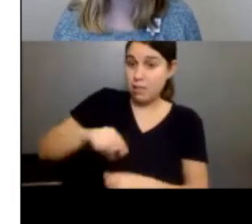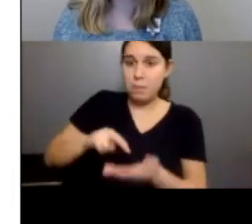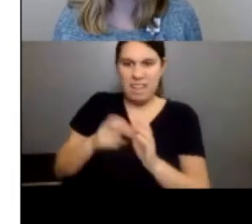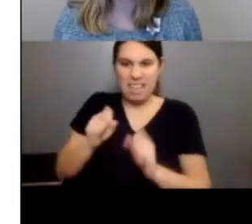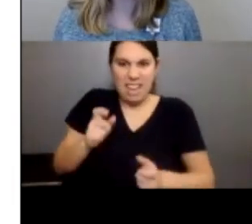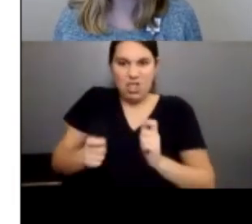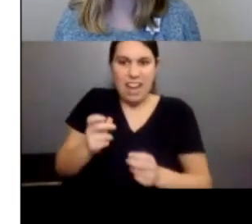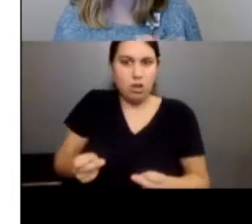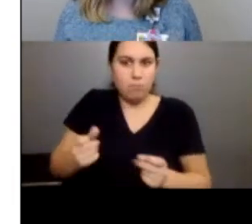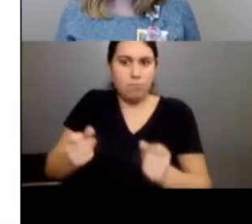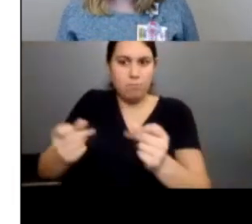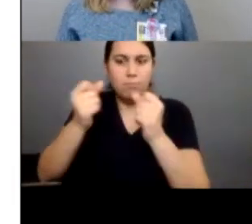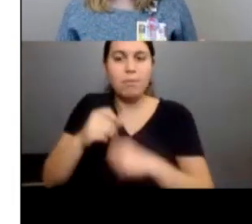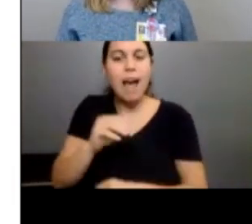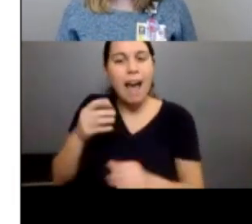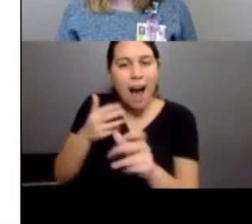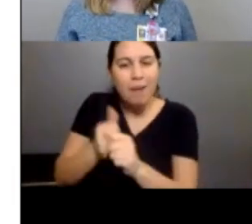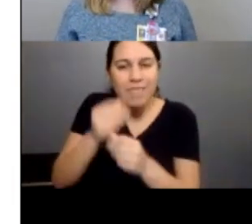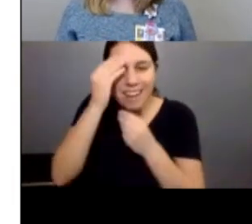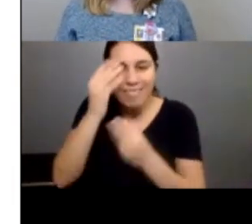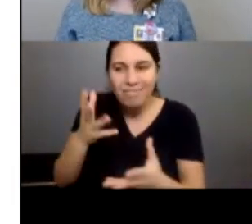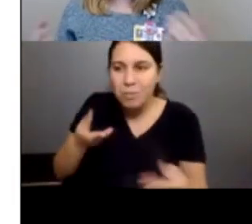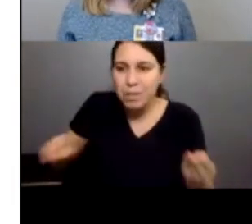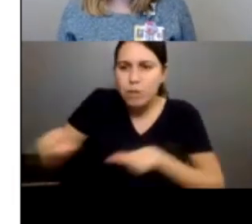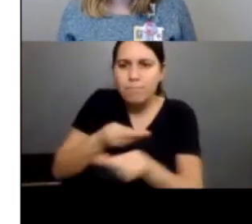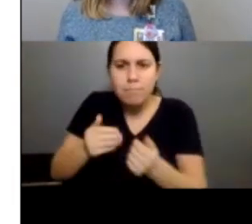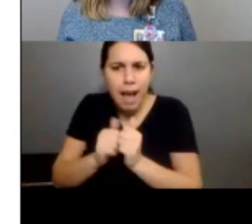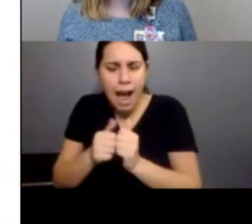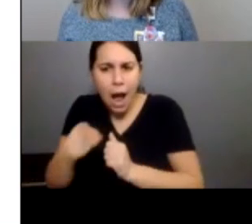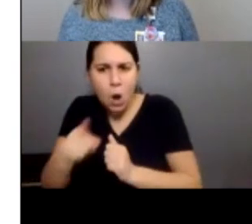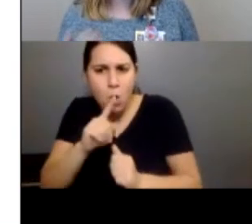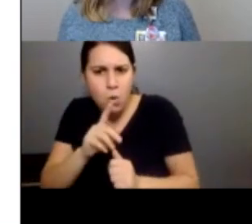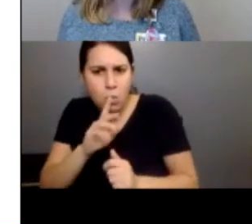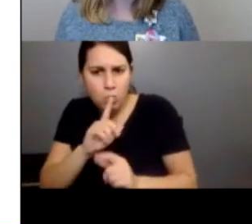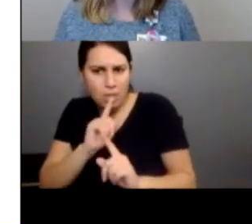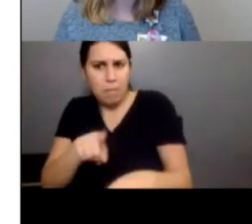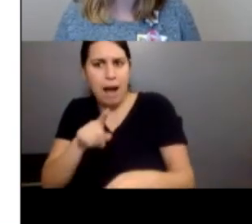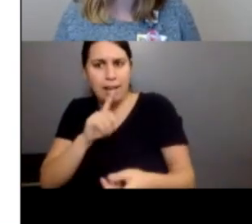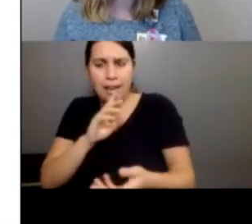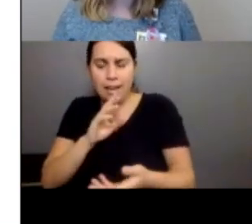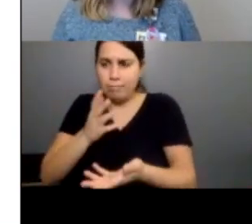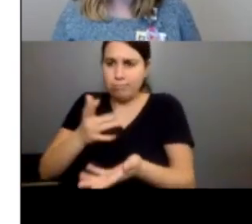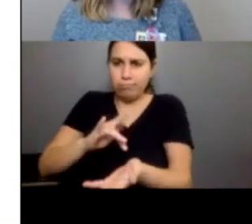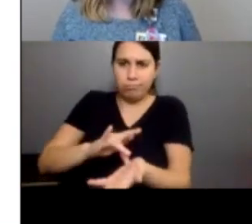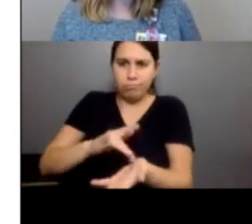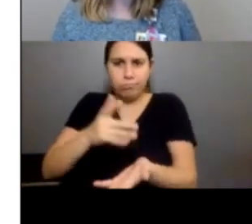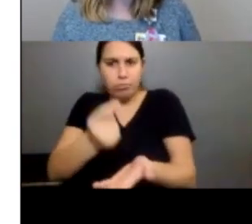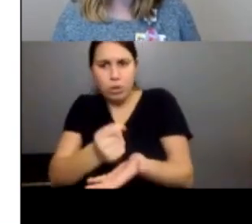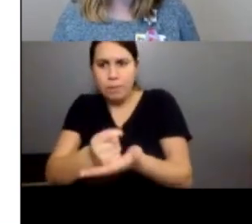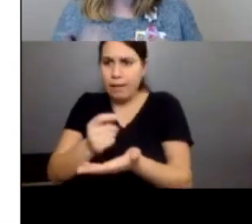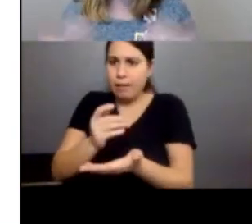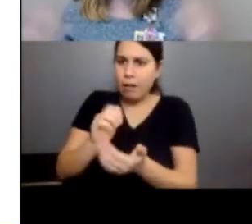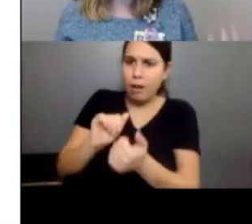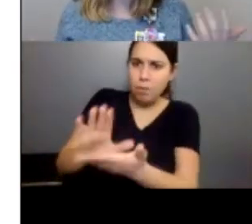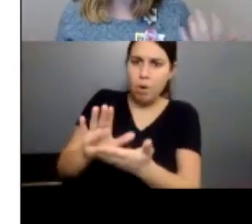and give each other updates about how the patient is responding to treatment in between appointments. So this decreases stress